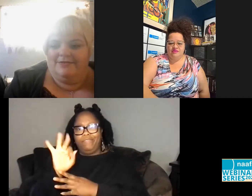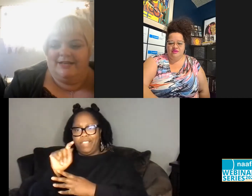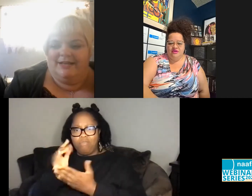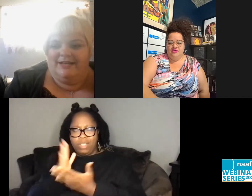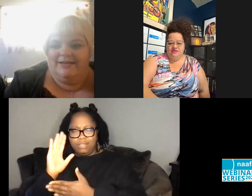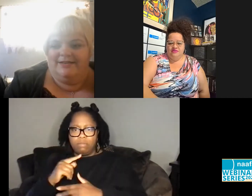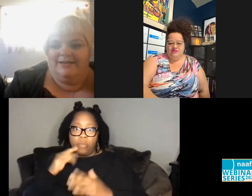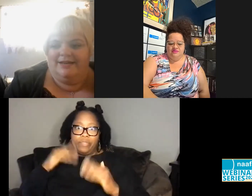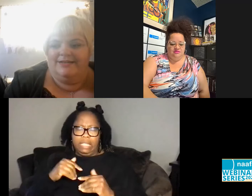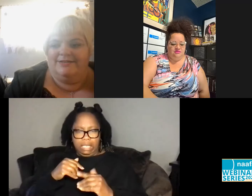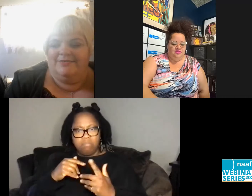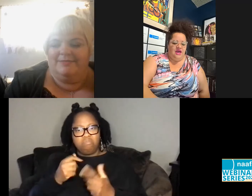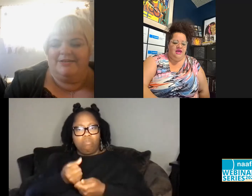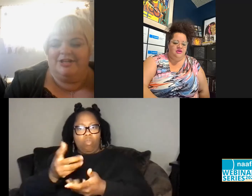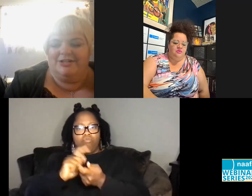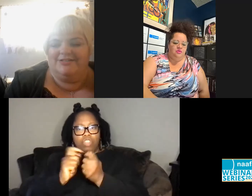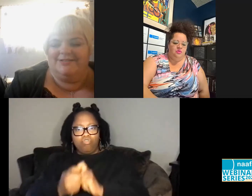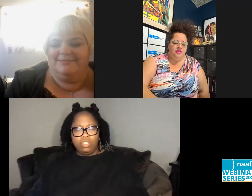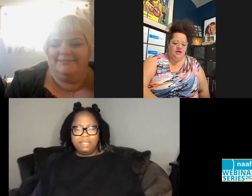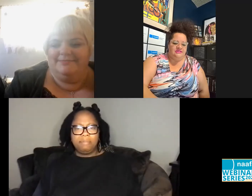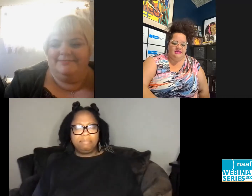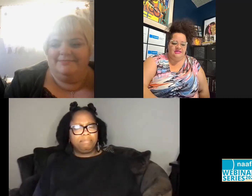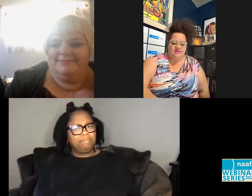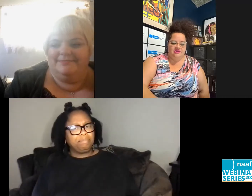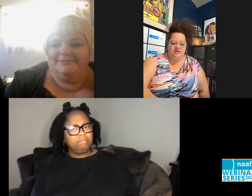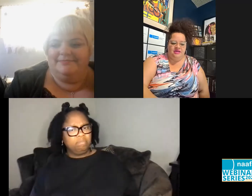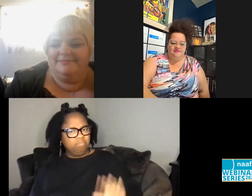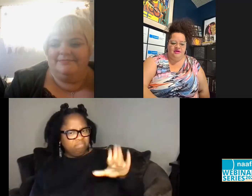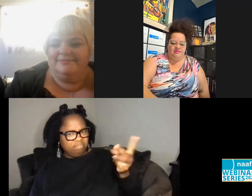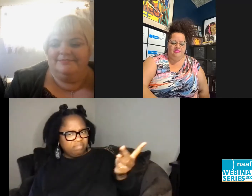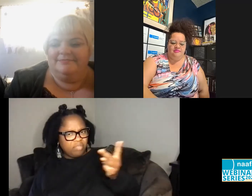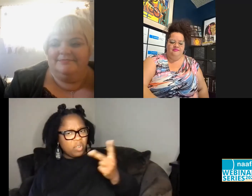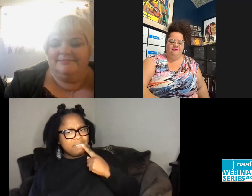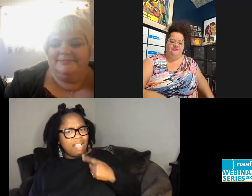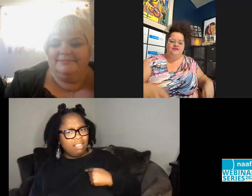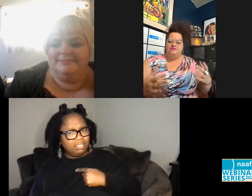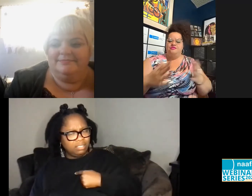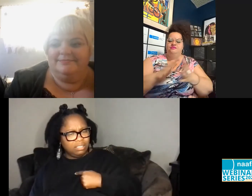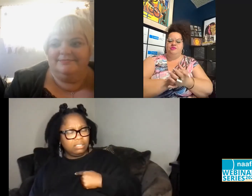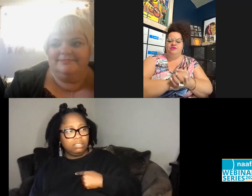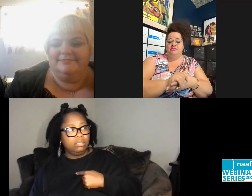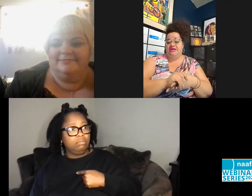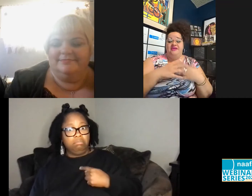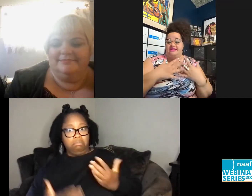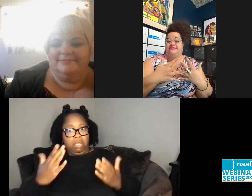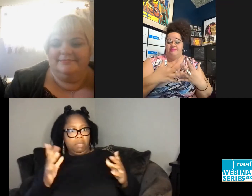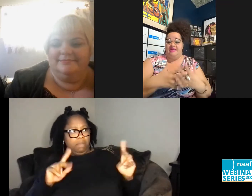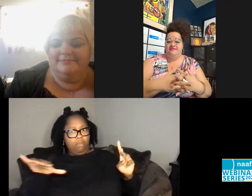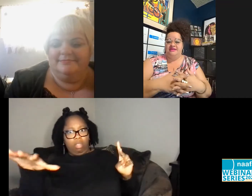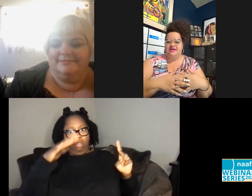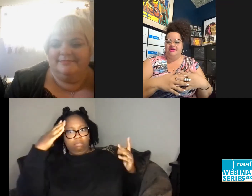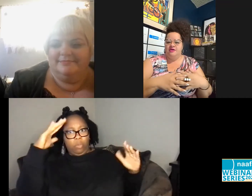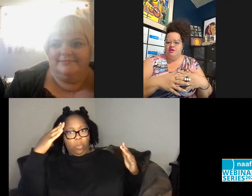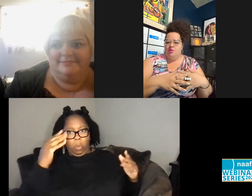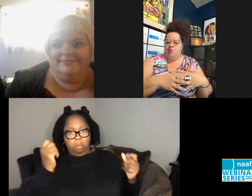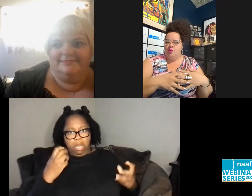for folks and hopefully make changes. Would y'all tell us a little bit, for folks who don't know, which I think is many of